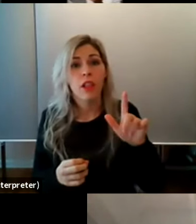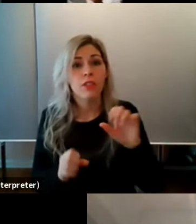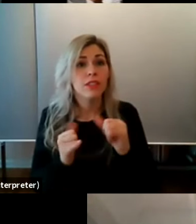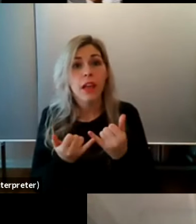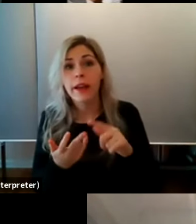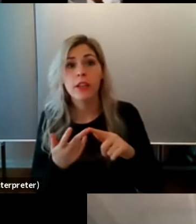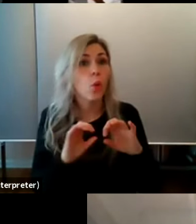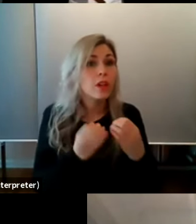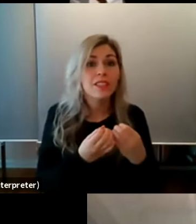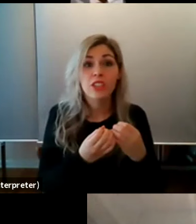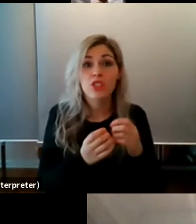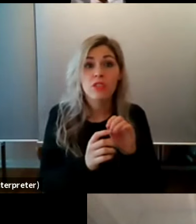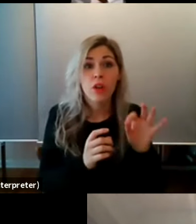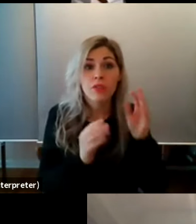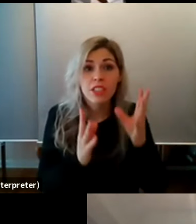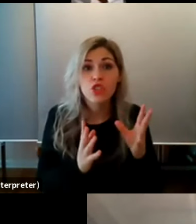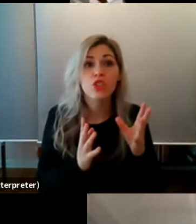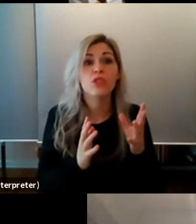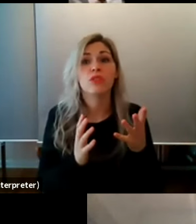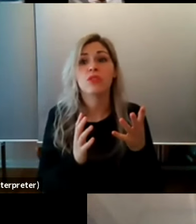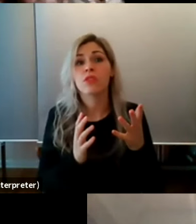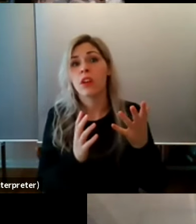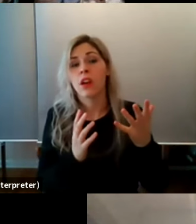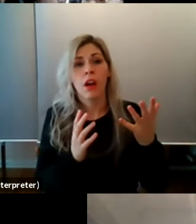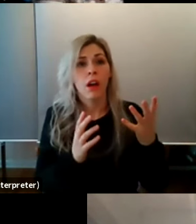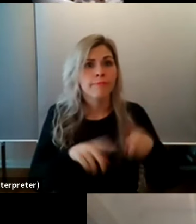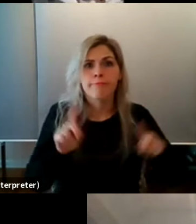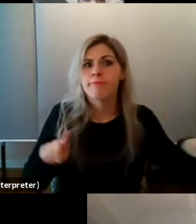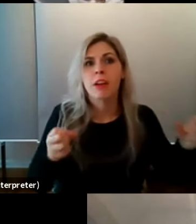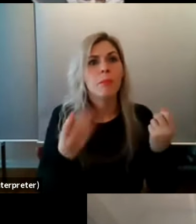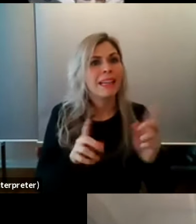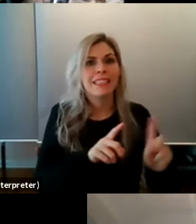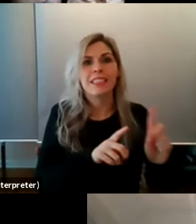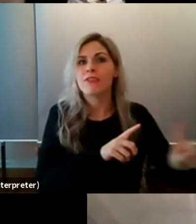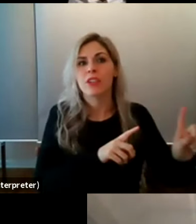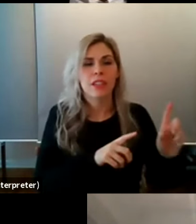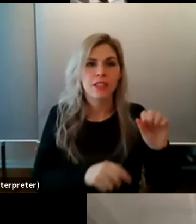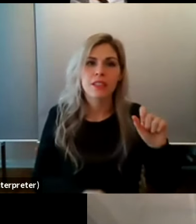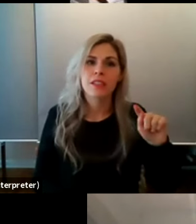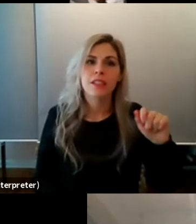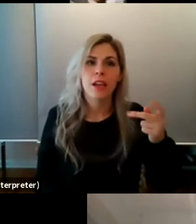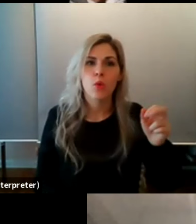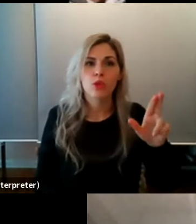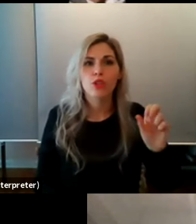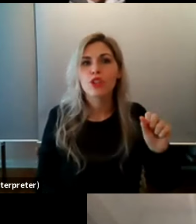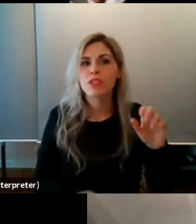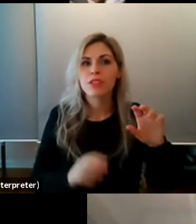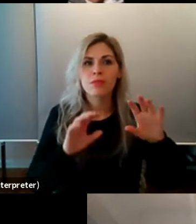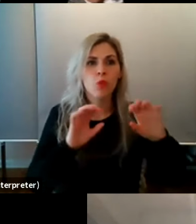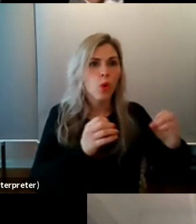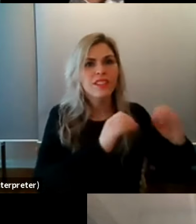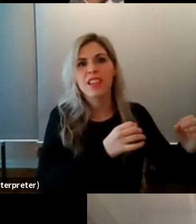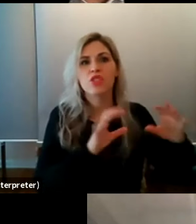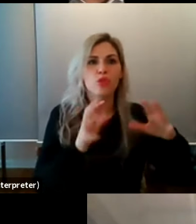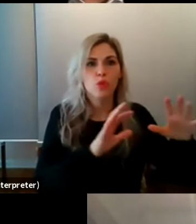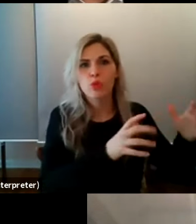teachers, schools, all sorts of stakeholders to work with on promoting the concept or